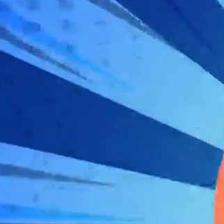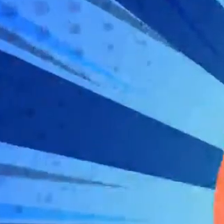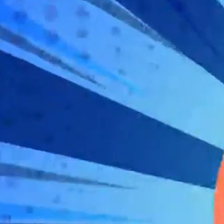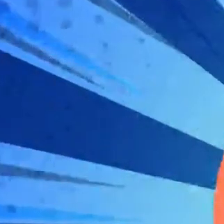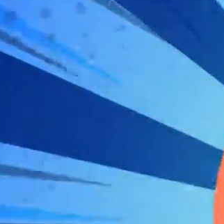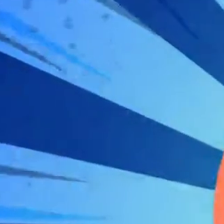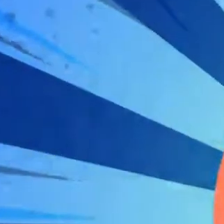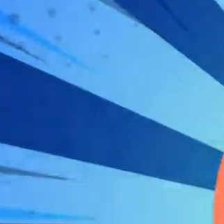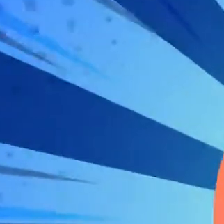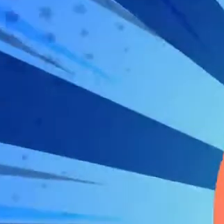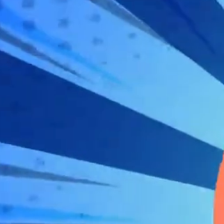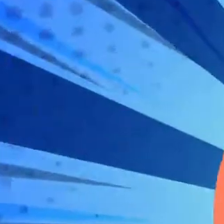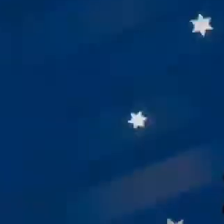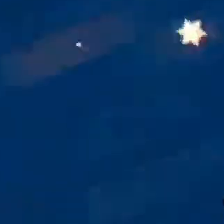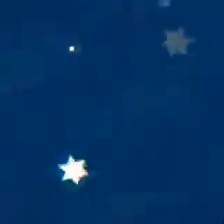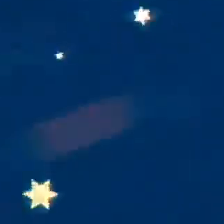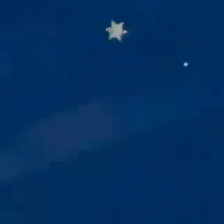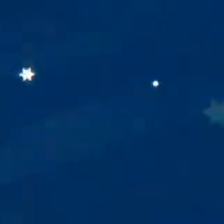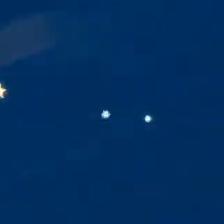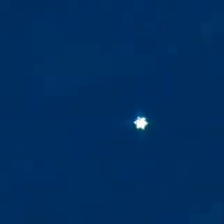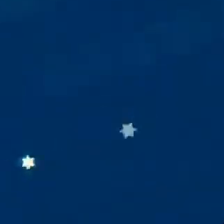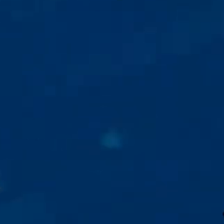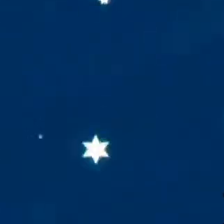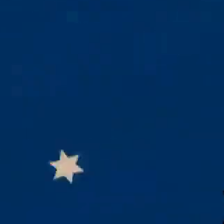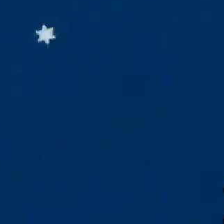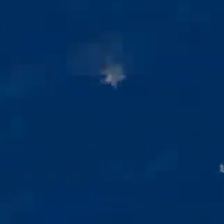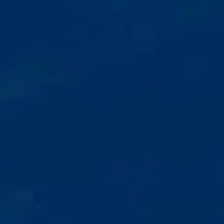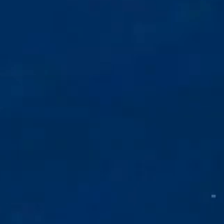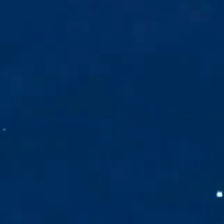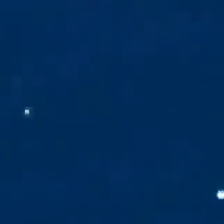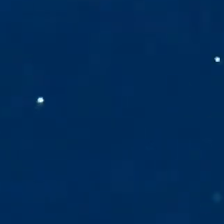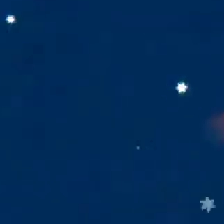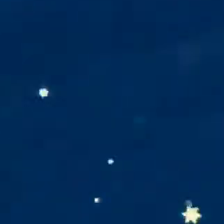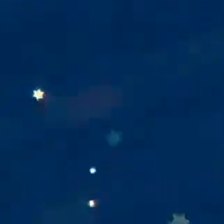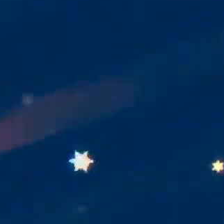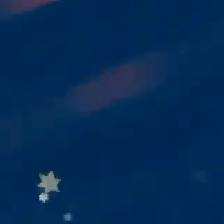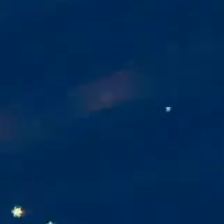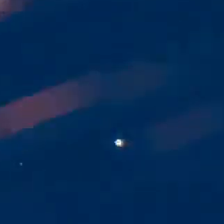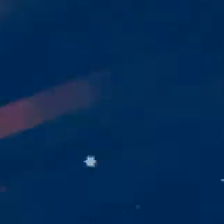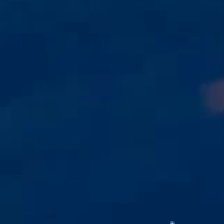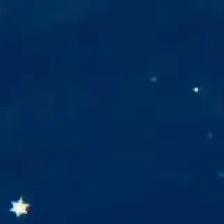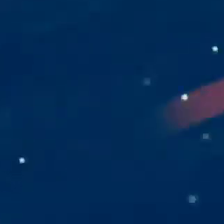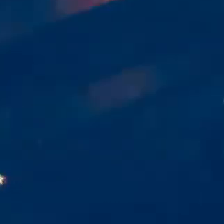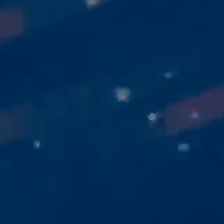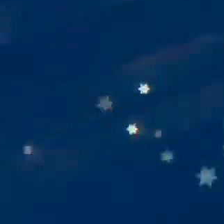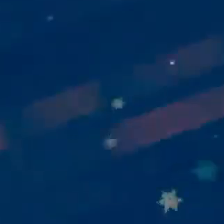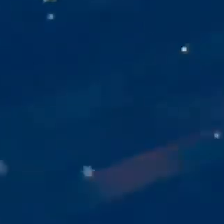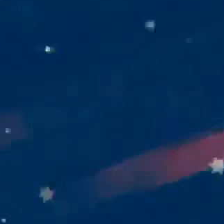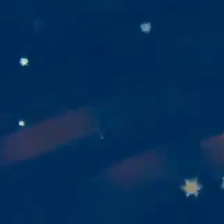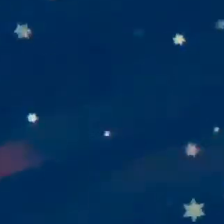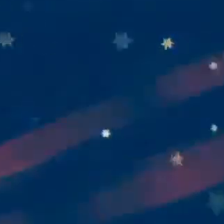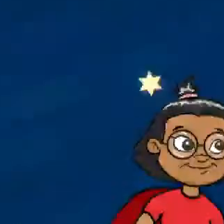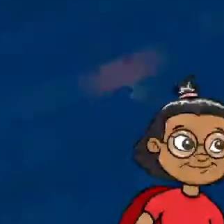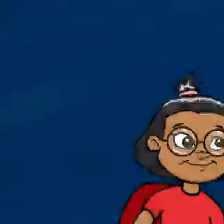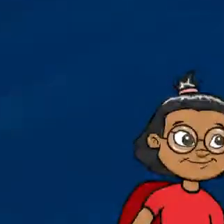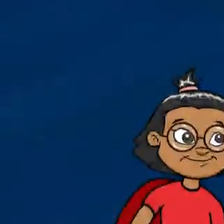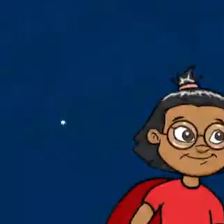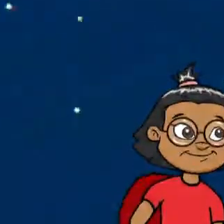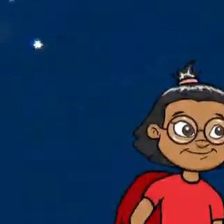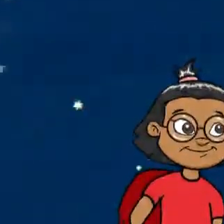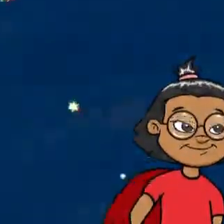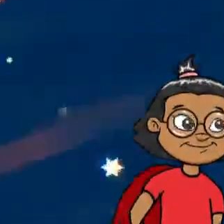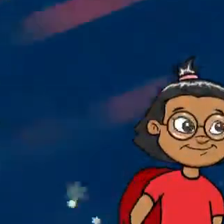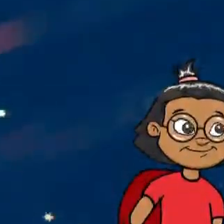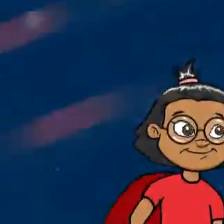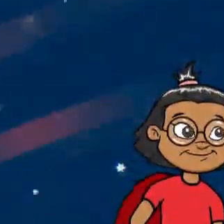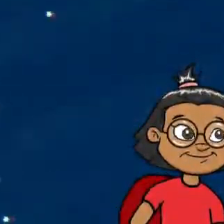the virus can get inside you. How can we stop it? Well, first of all, by not being with large groups of people. With